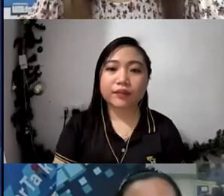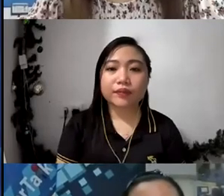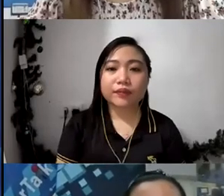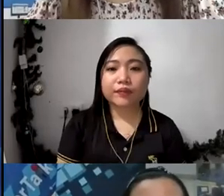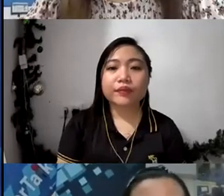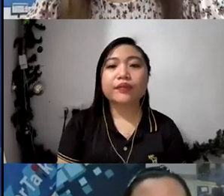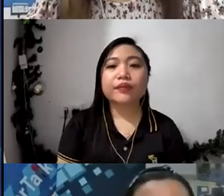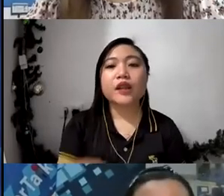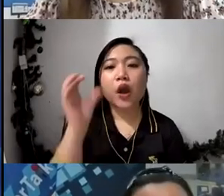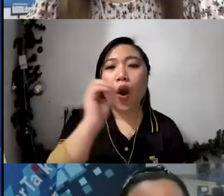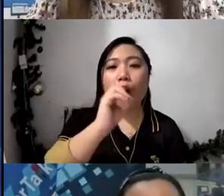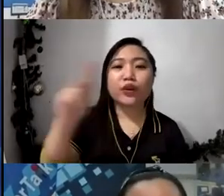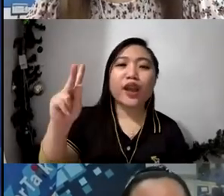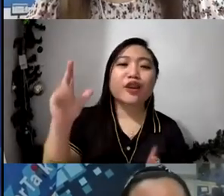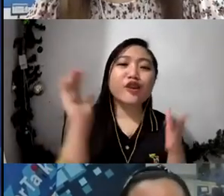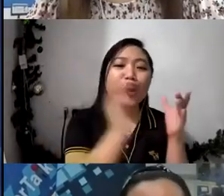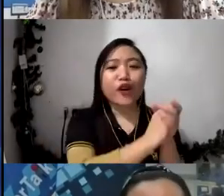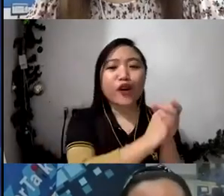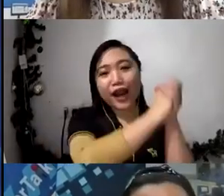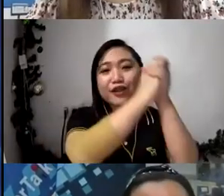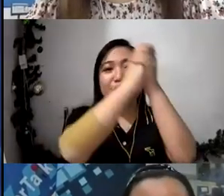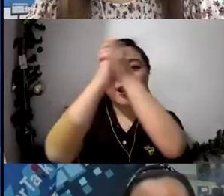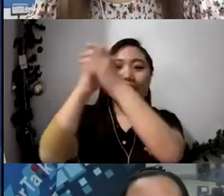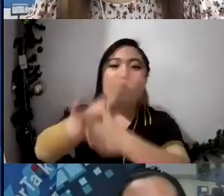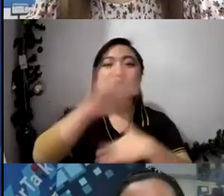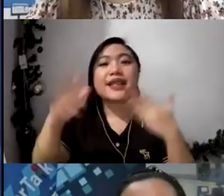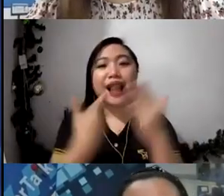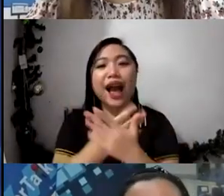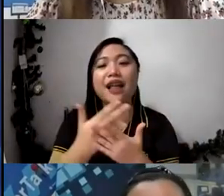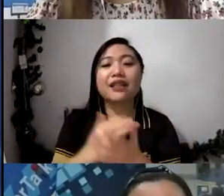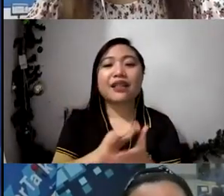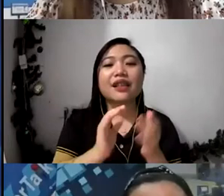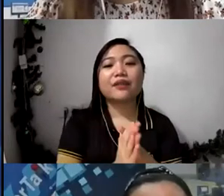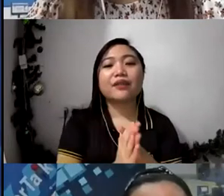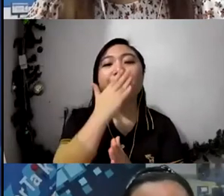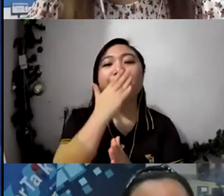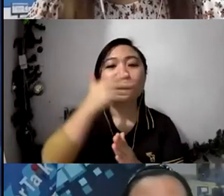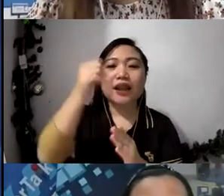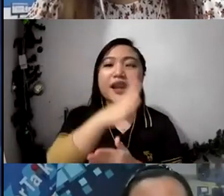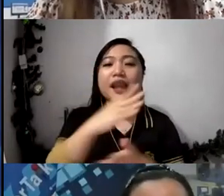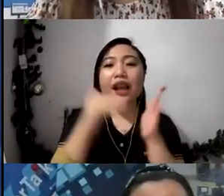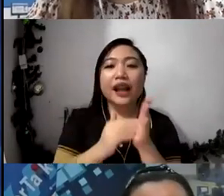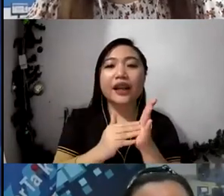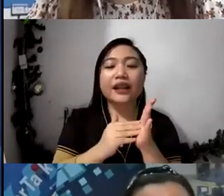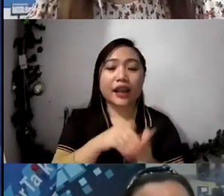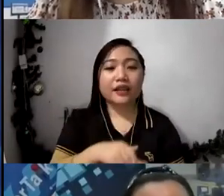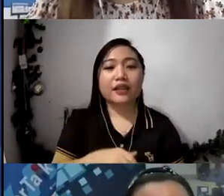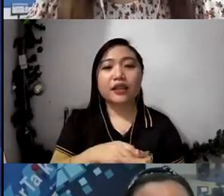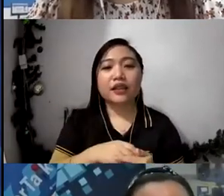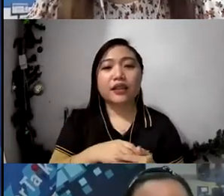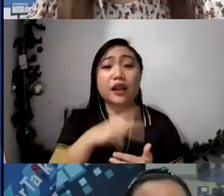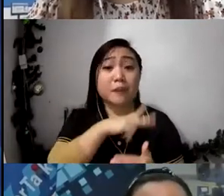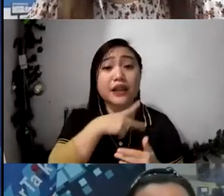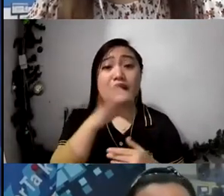Okay, so congratulations sa mga nanalo. Okay, so again, kindly email us